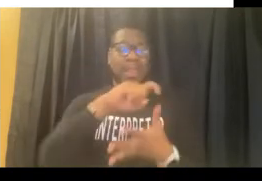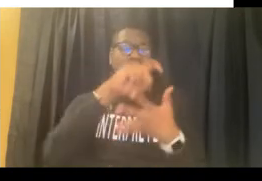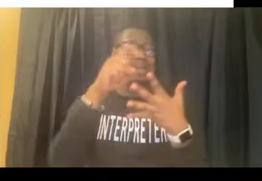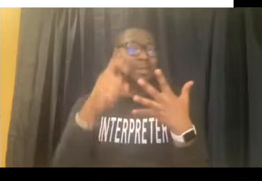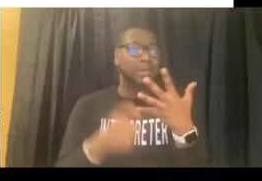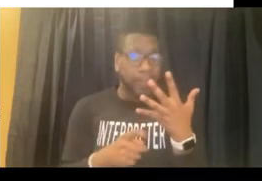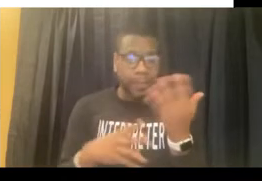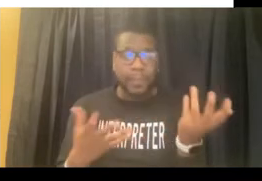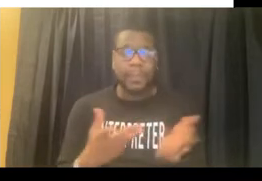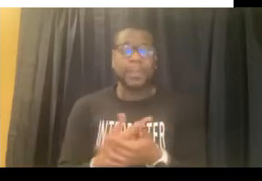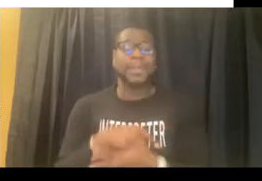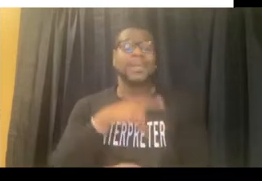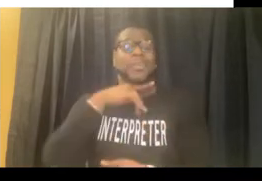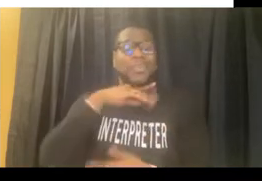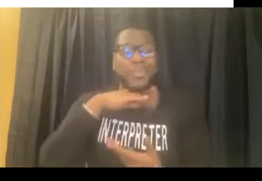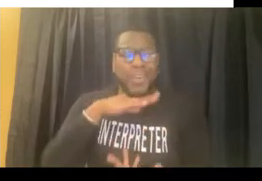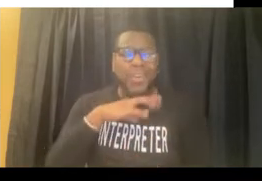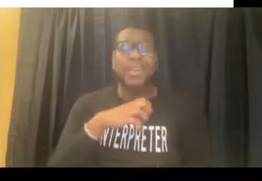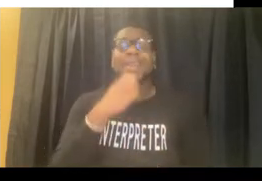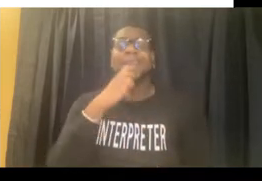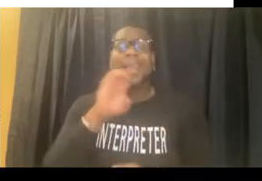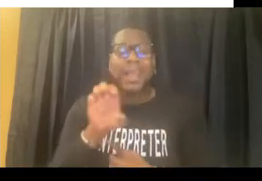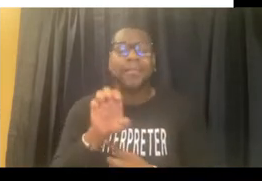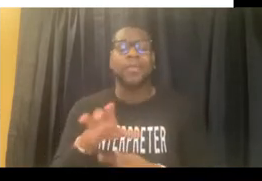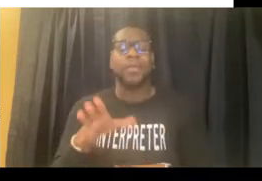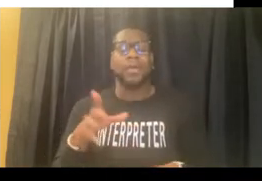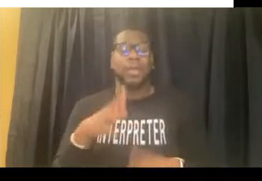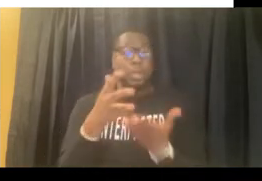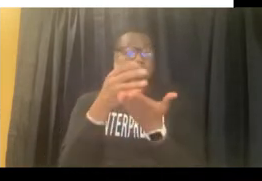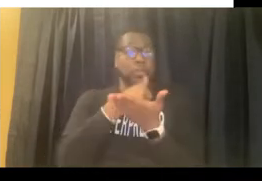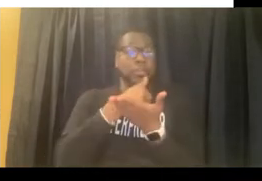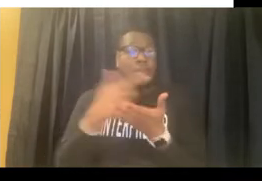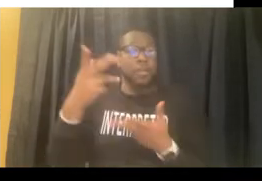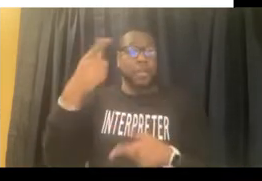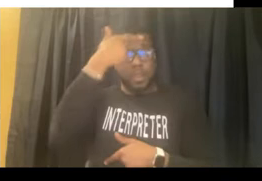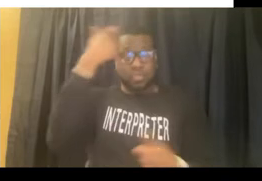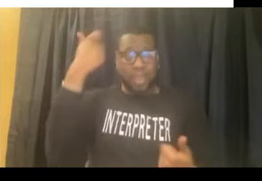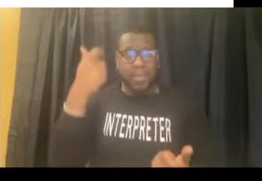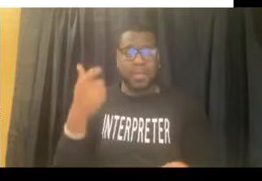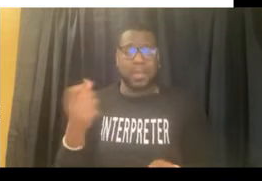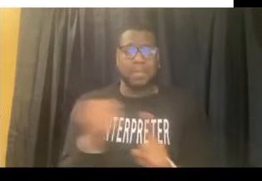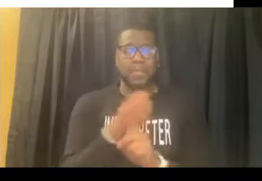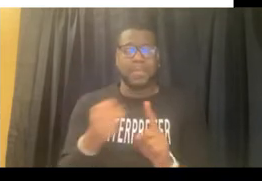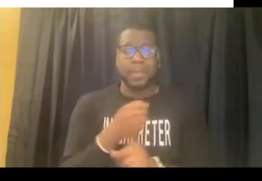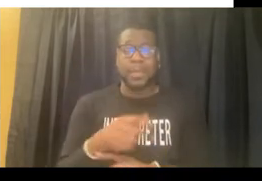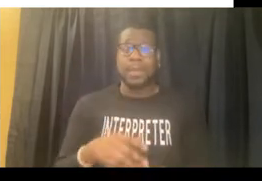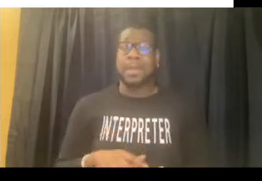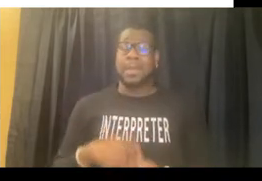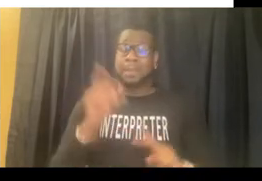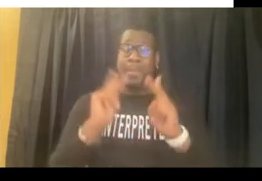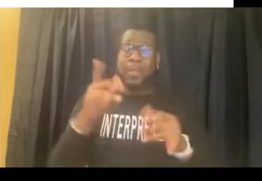sexually deviant and deserving of trauma and abuse. And oftentimes, sometimes people still have that perception today, especially